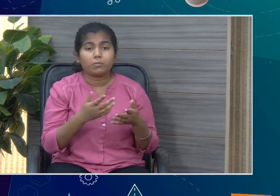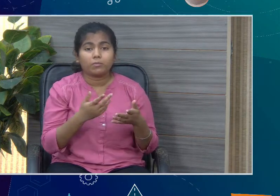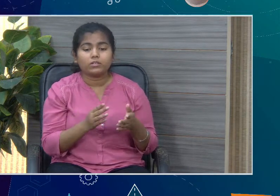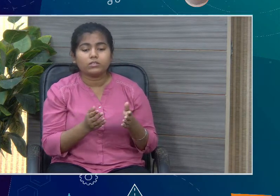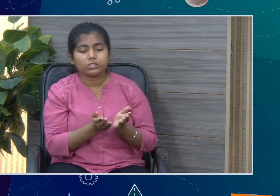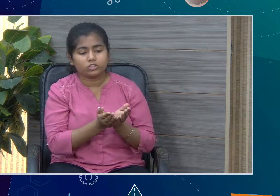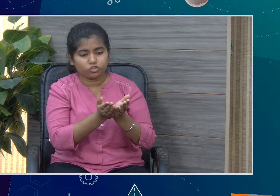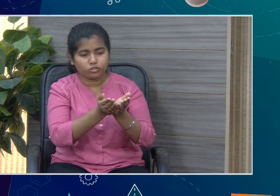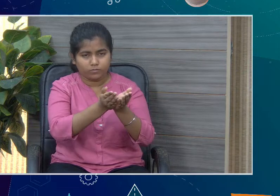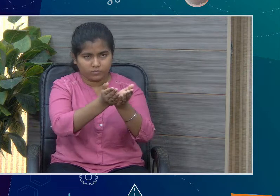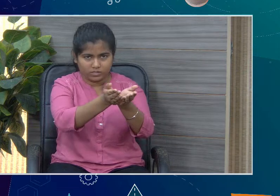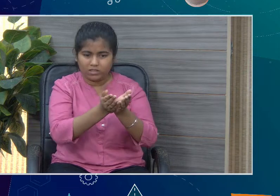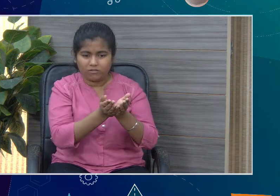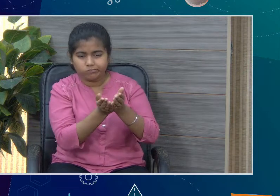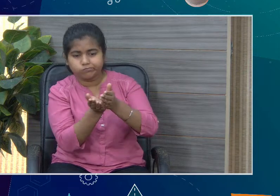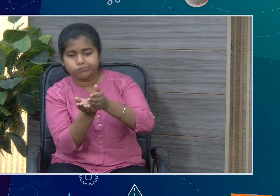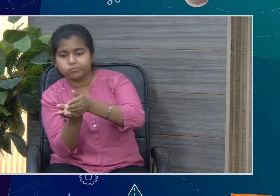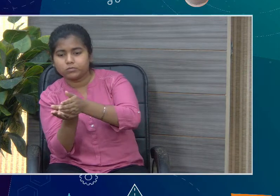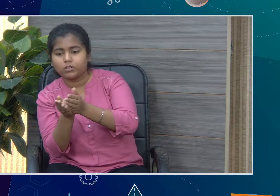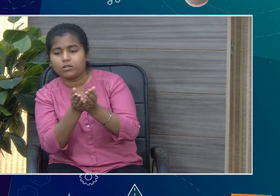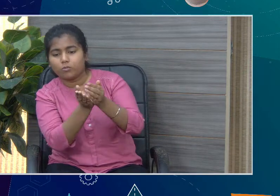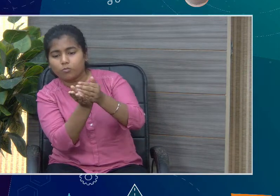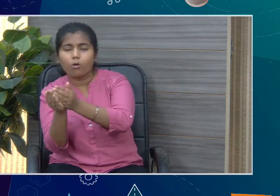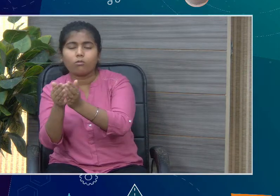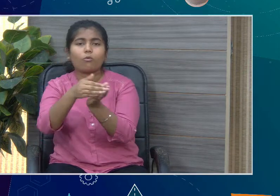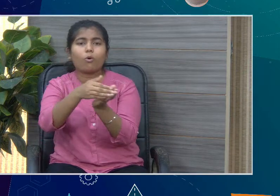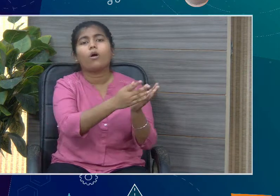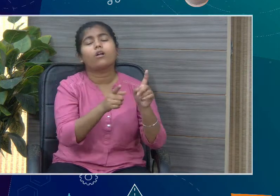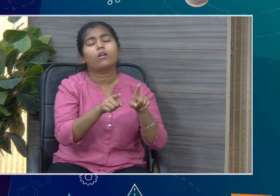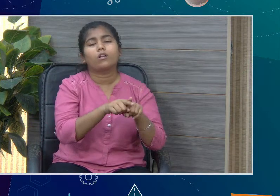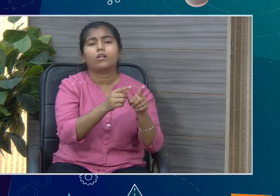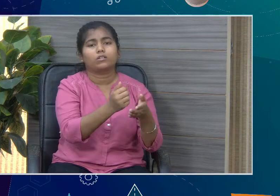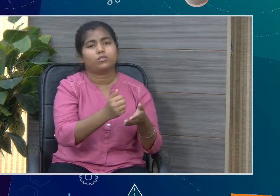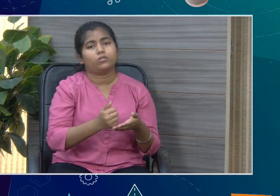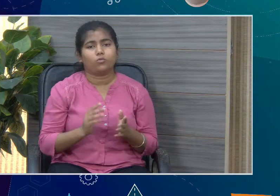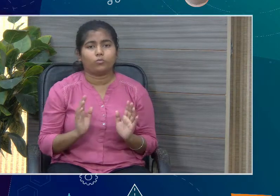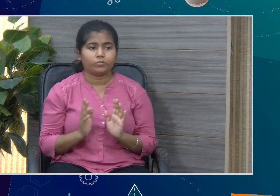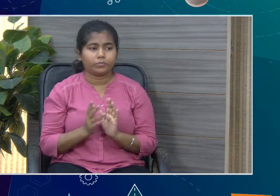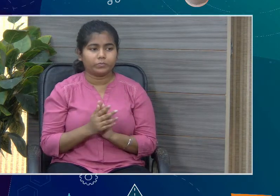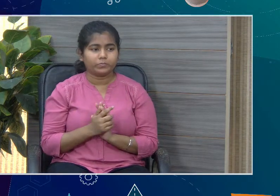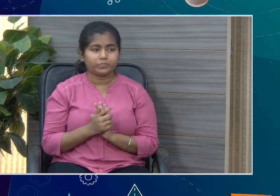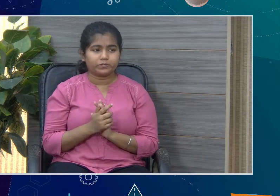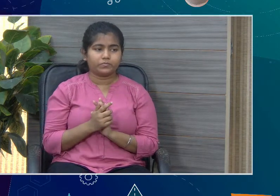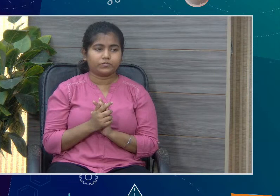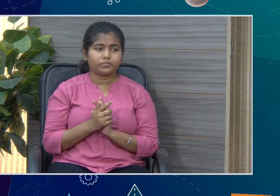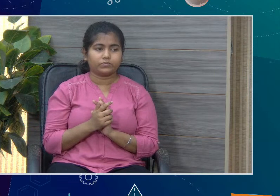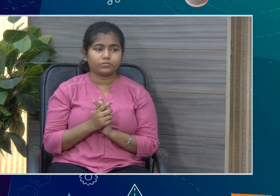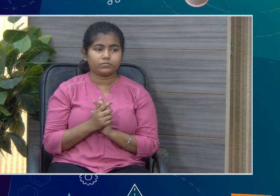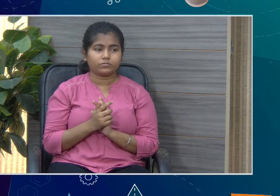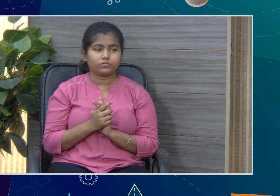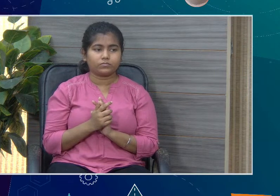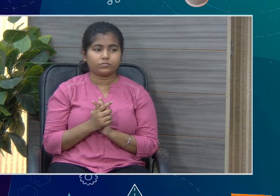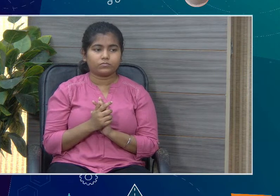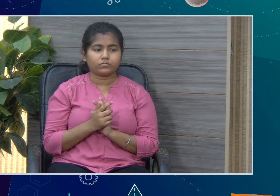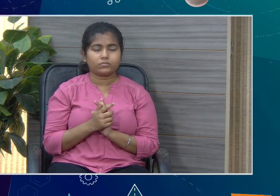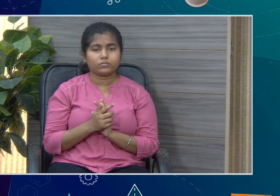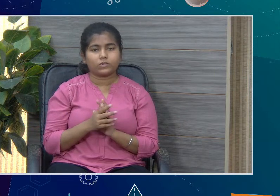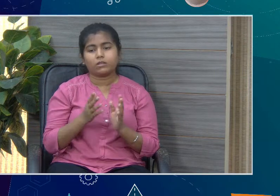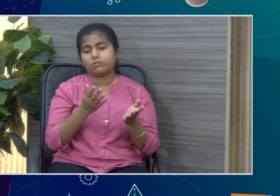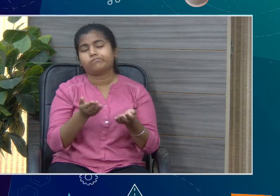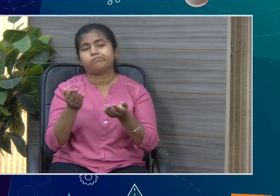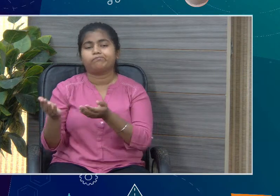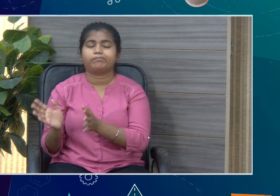ship. Right. So all our children, they can use this. And you can keep it over here.